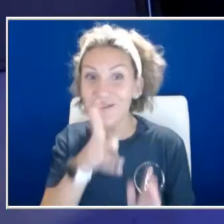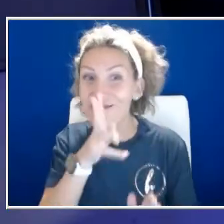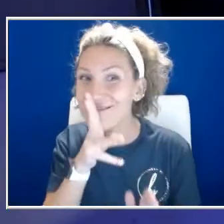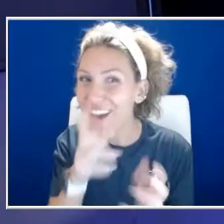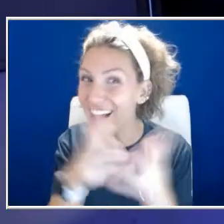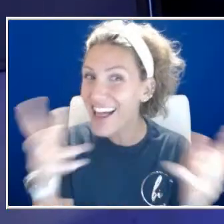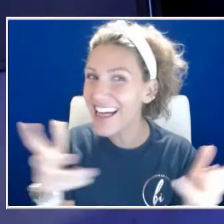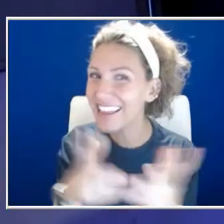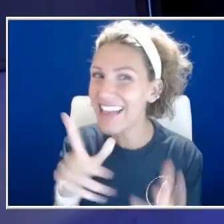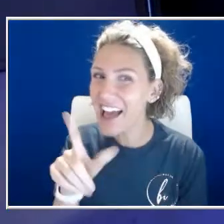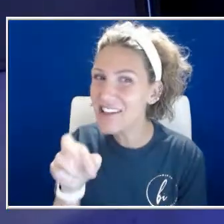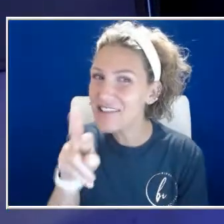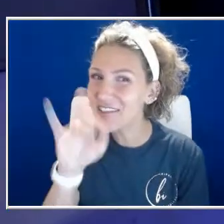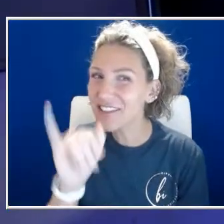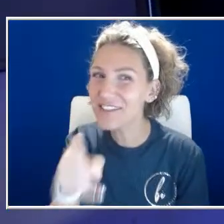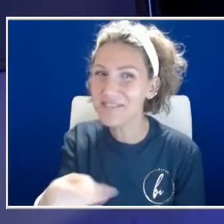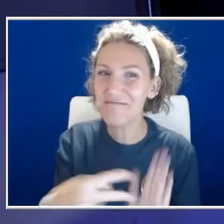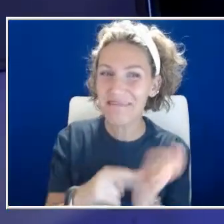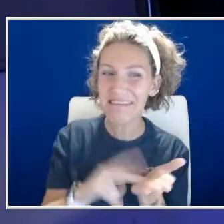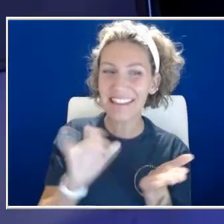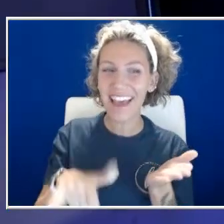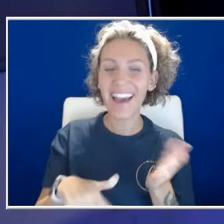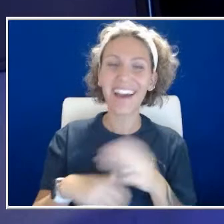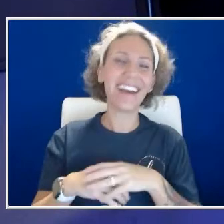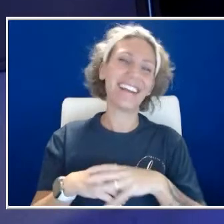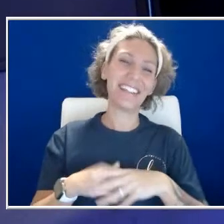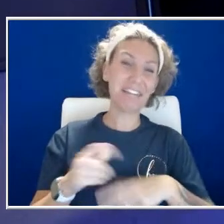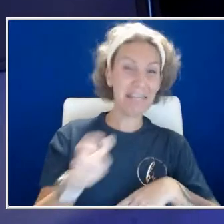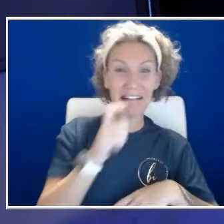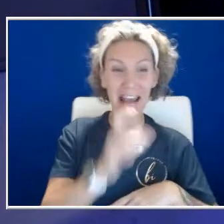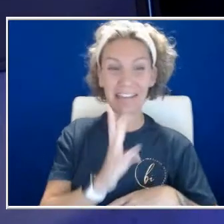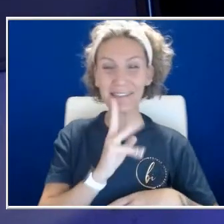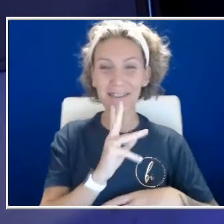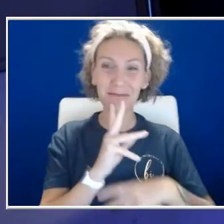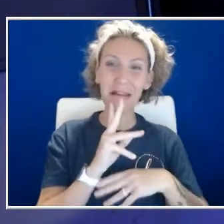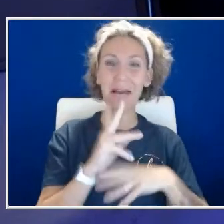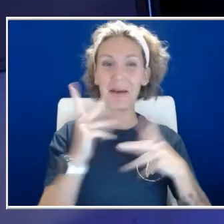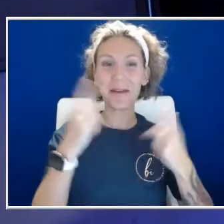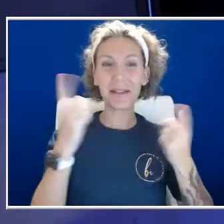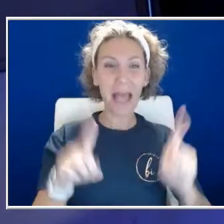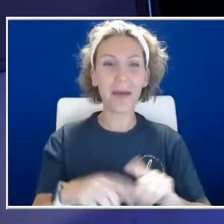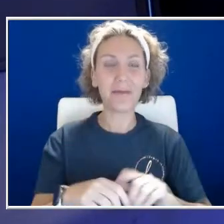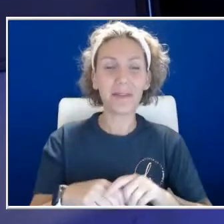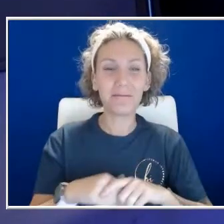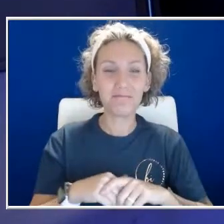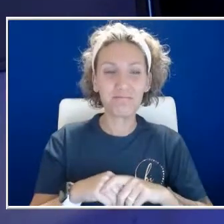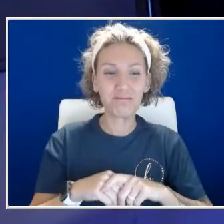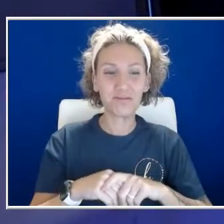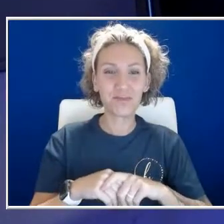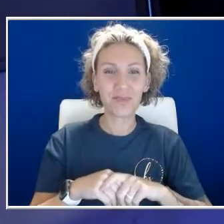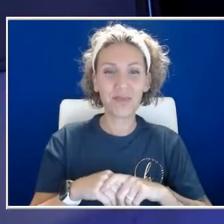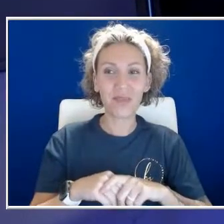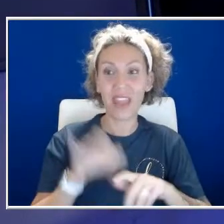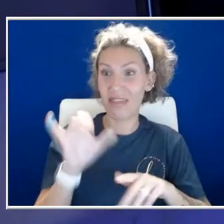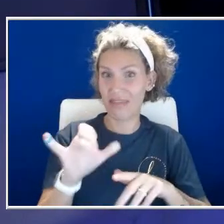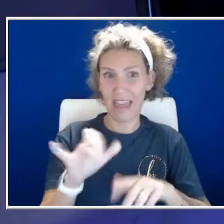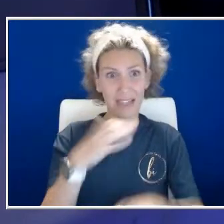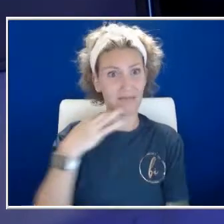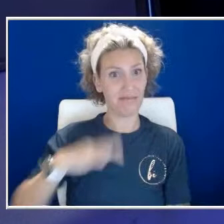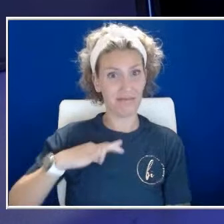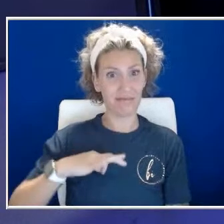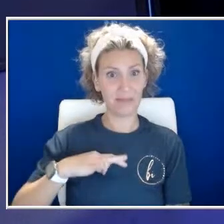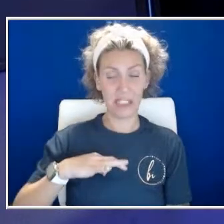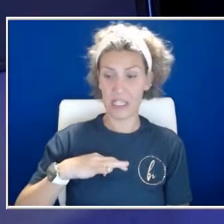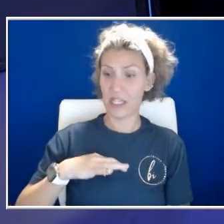to say? Yes. You're not speaking. What's going on? Yes, so that was one. And that's such a benefit, again, a partner looking out for another partner